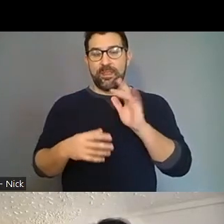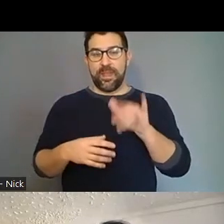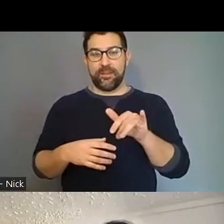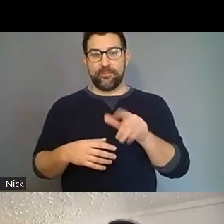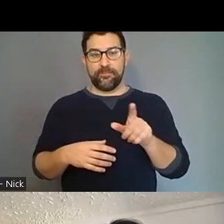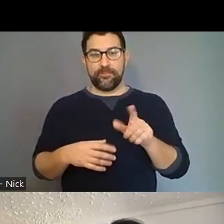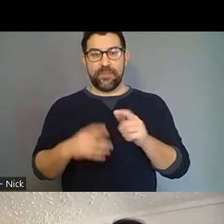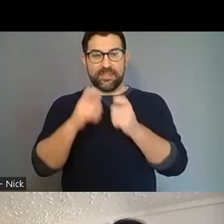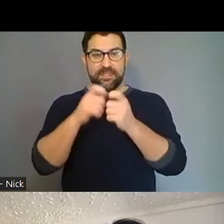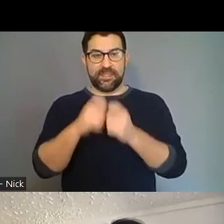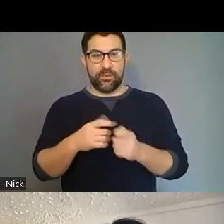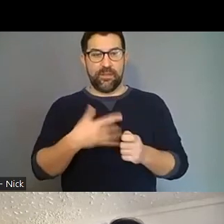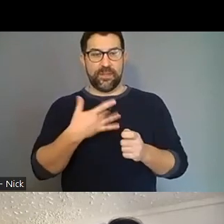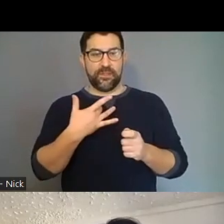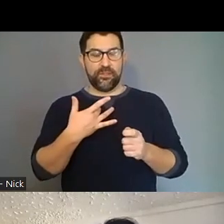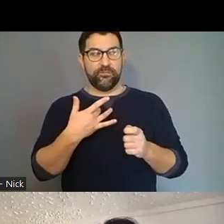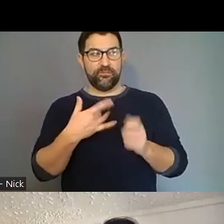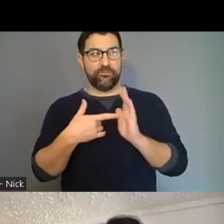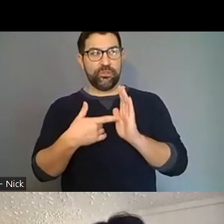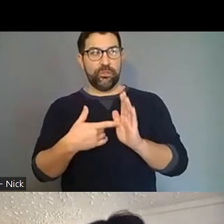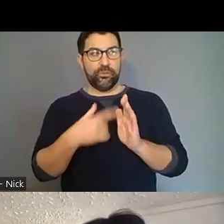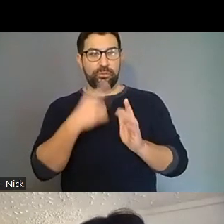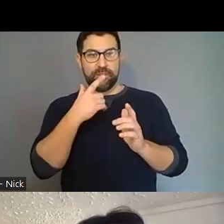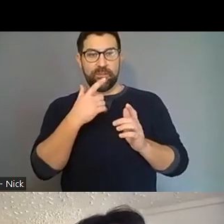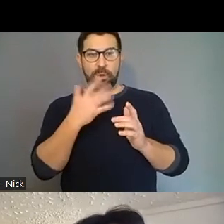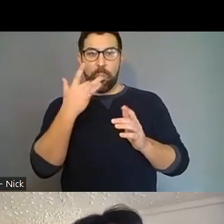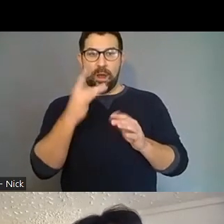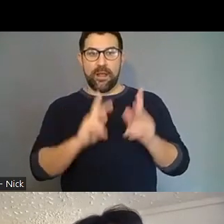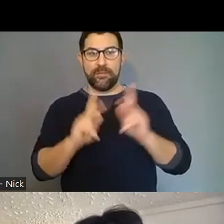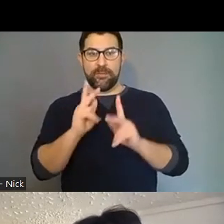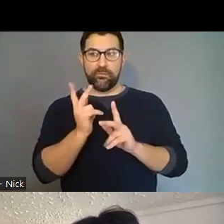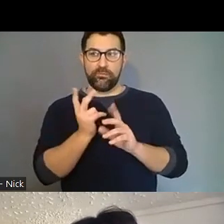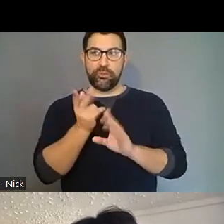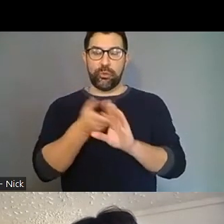detail, because I feel like it paints a bigger picture of why people join the movement.